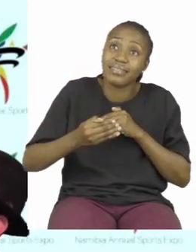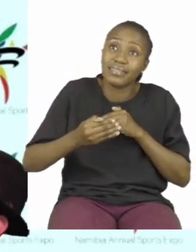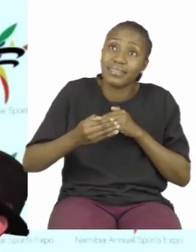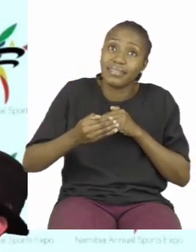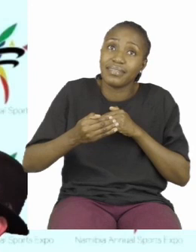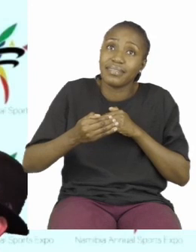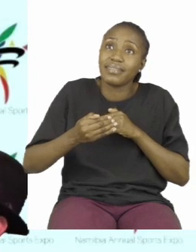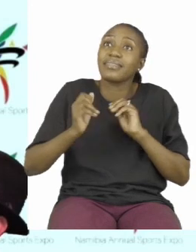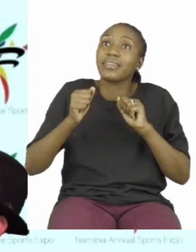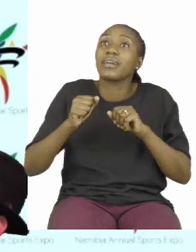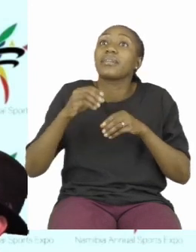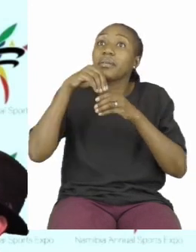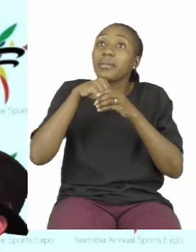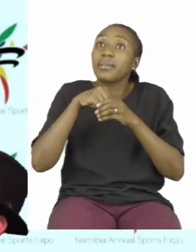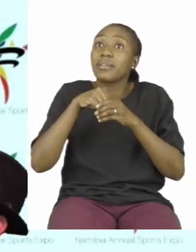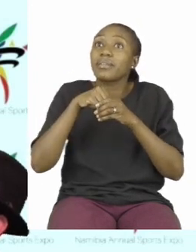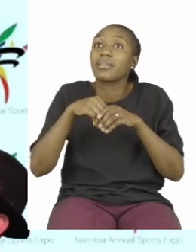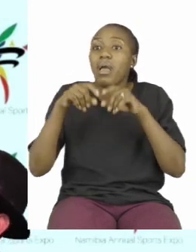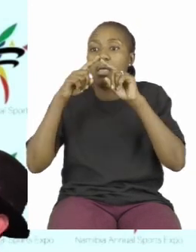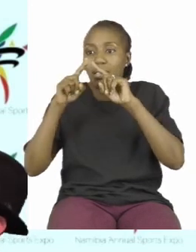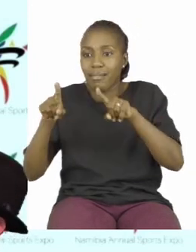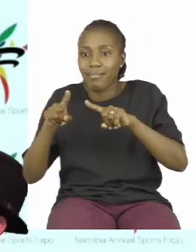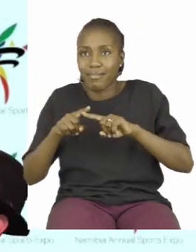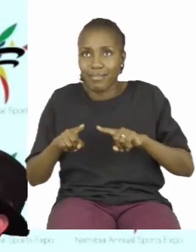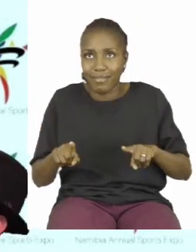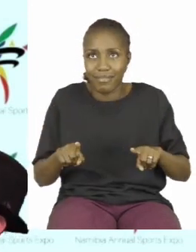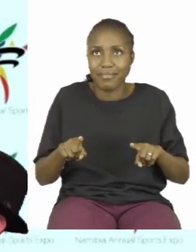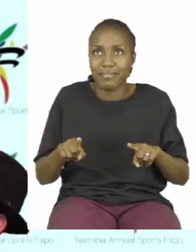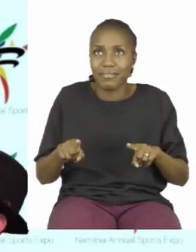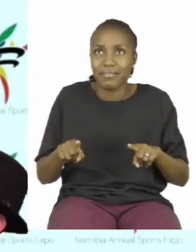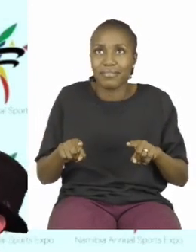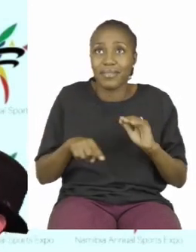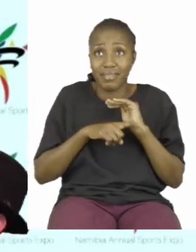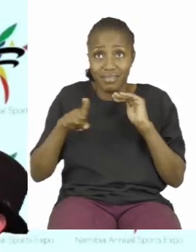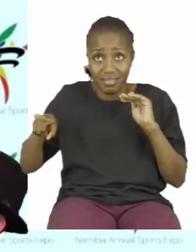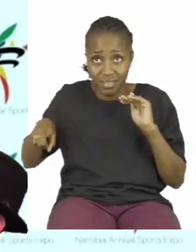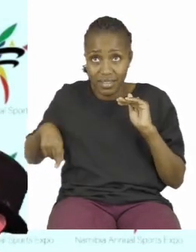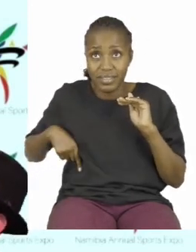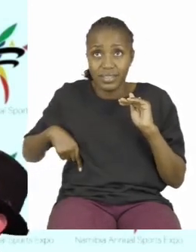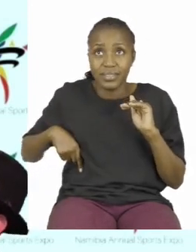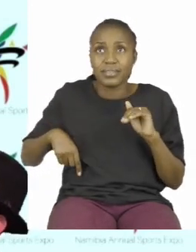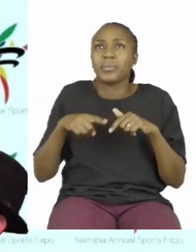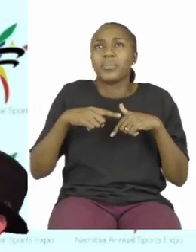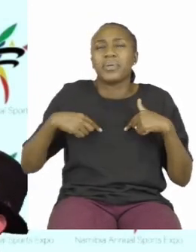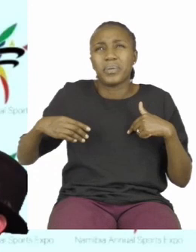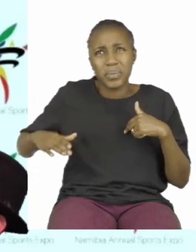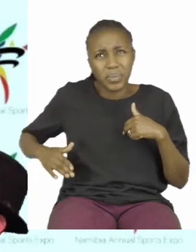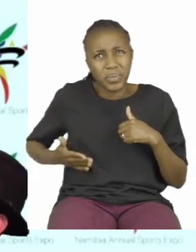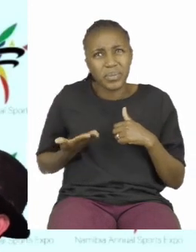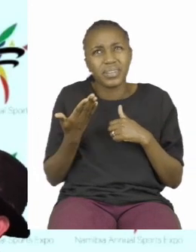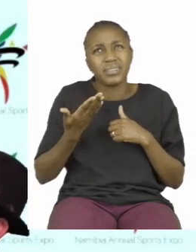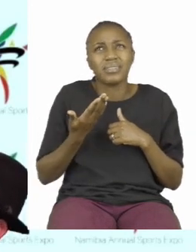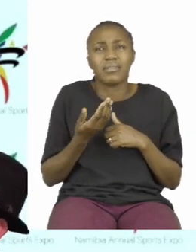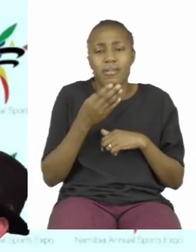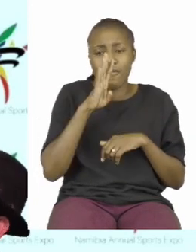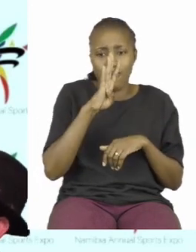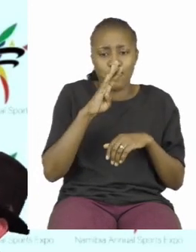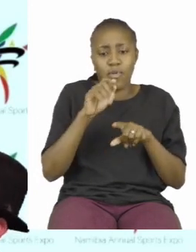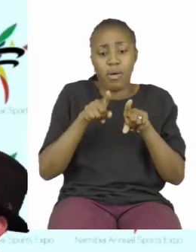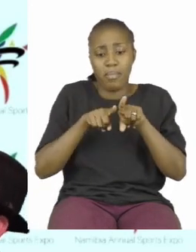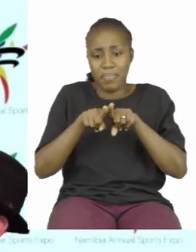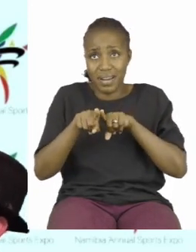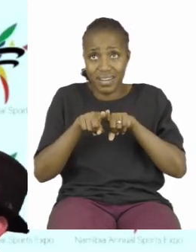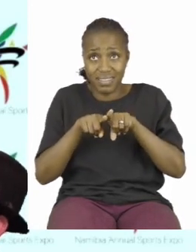can participate at the different championship again. Mm. So we want to run minimum at least 4 competitions. That's the